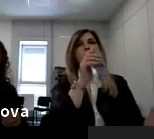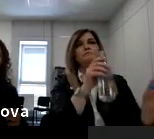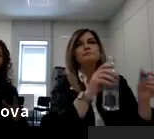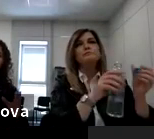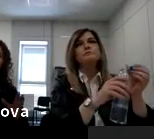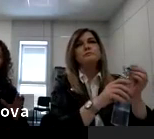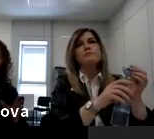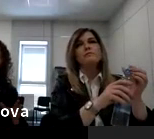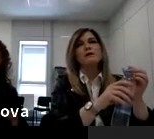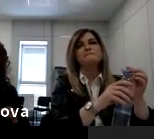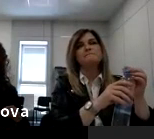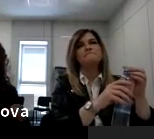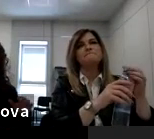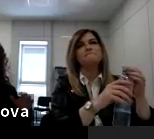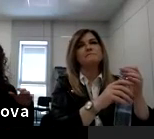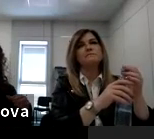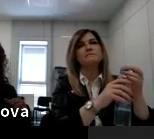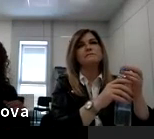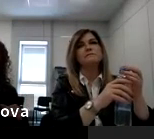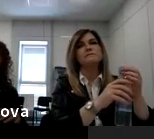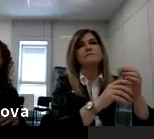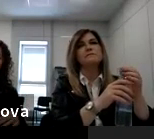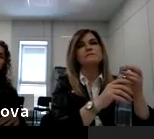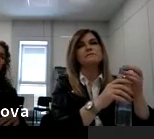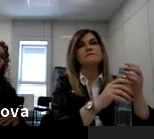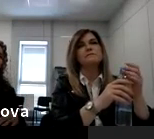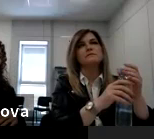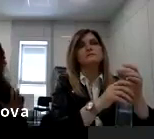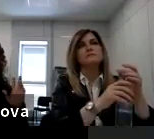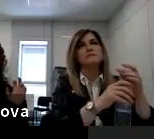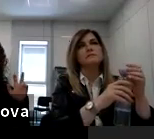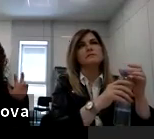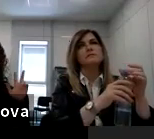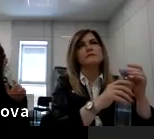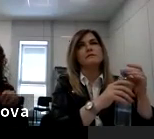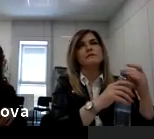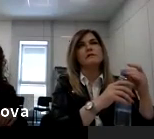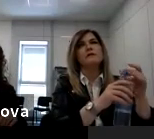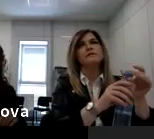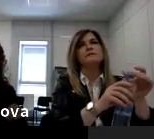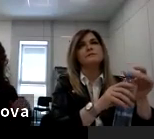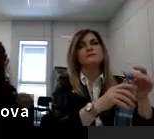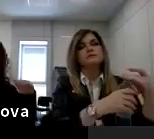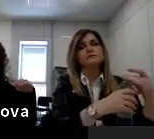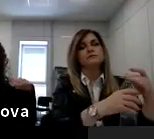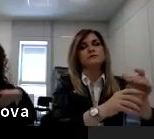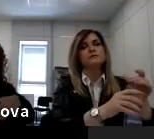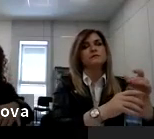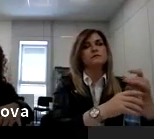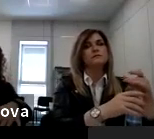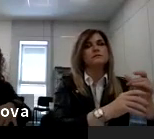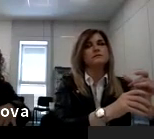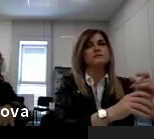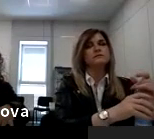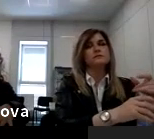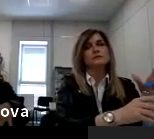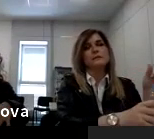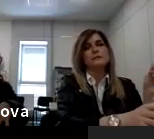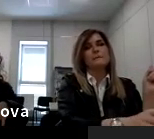perimeter of the building because it is seen from the hills, from the Vorobyovy Gory, from the hills,